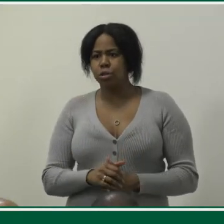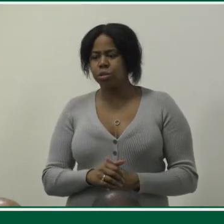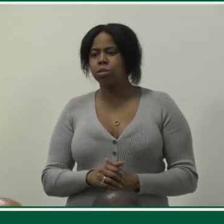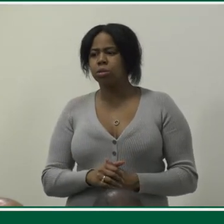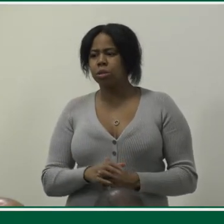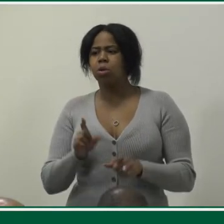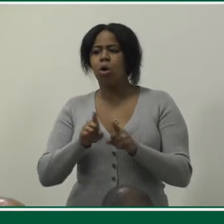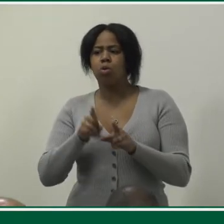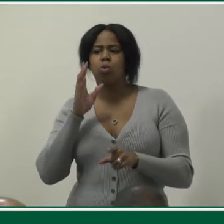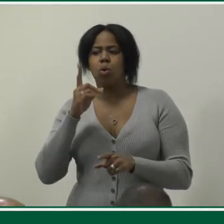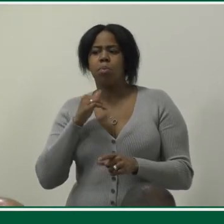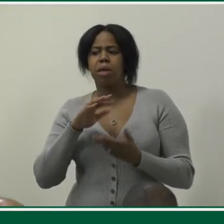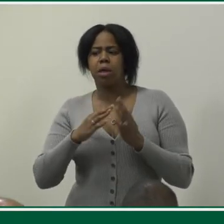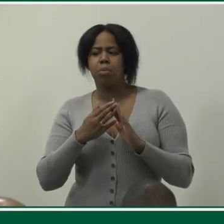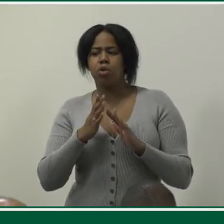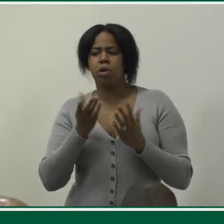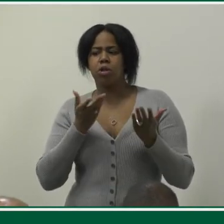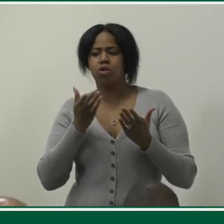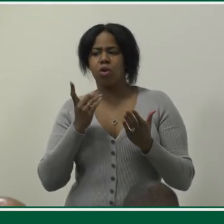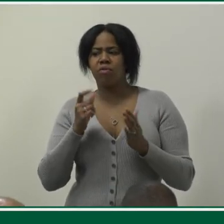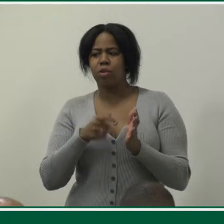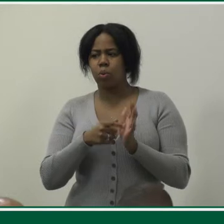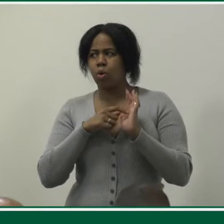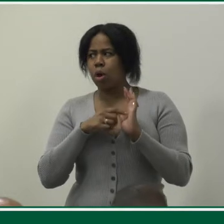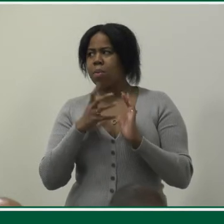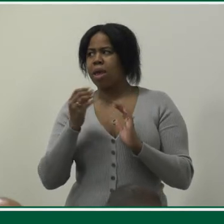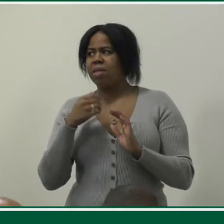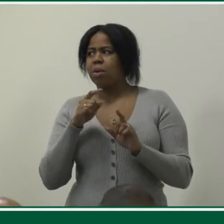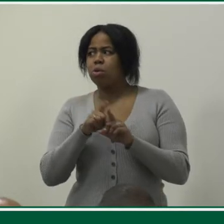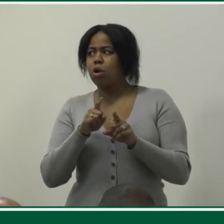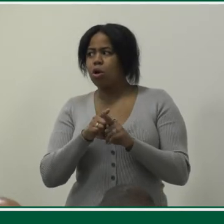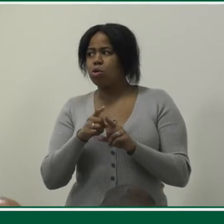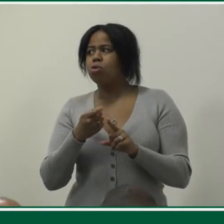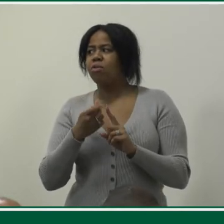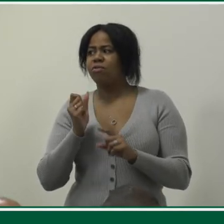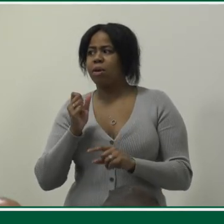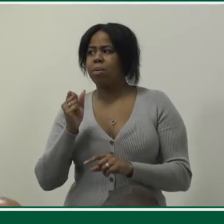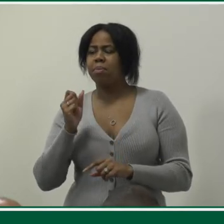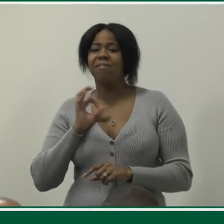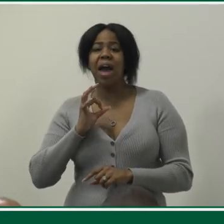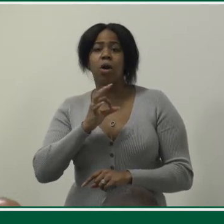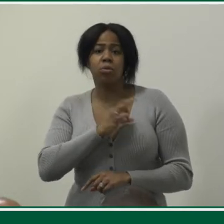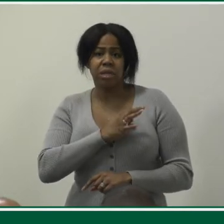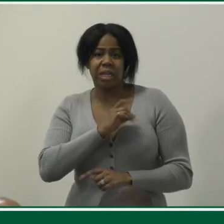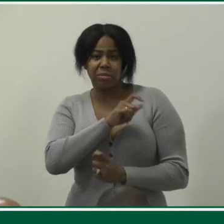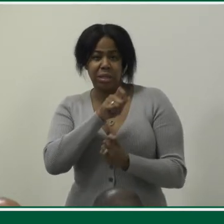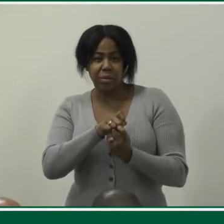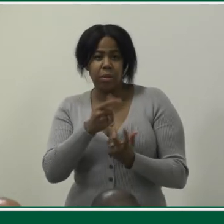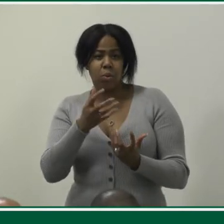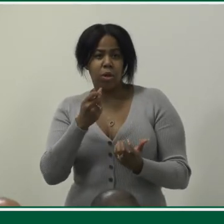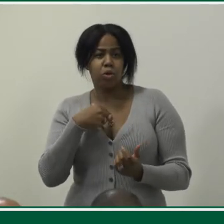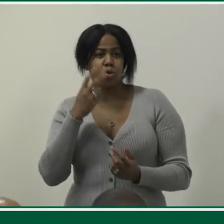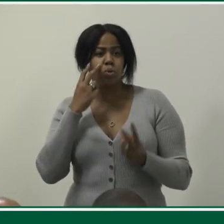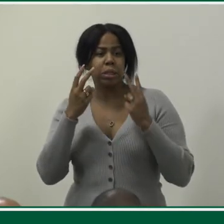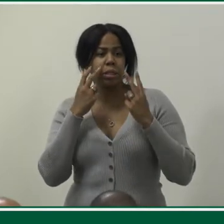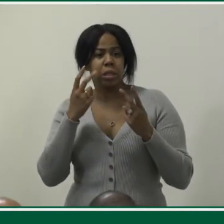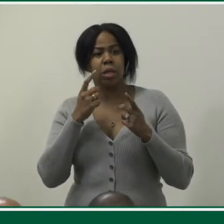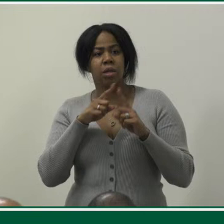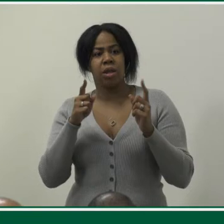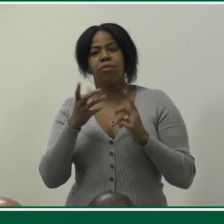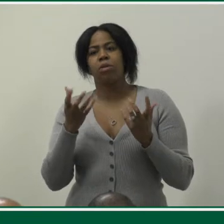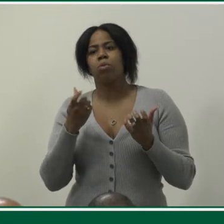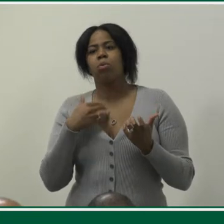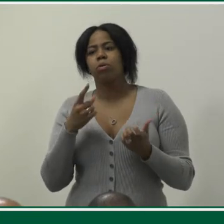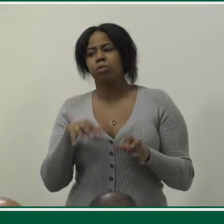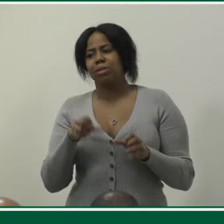be a community service requirement, and that was actually based upon feedback that we received from our faculty in terms of what they wanted to see as part of what, what's